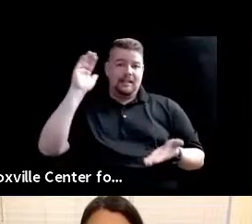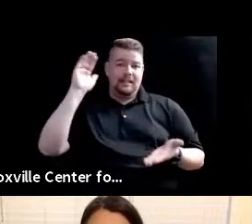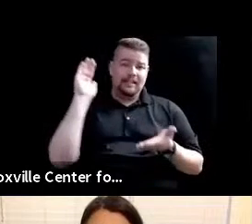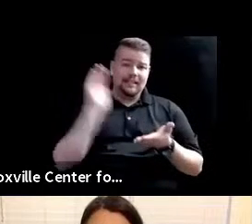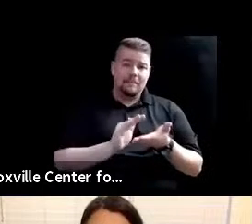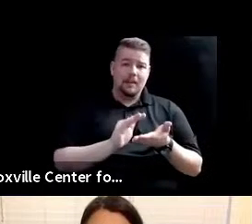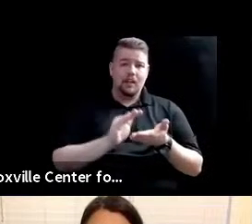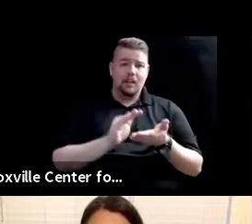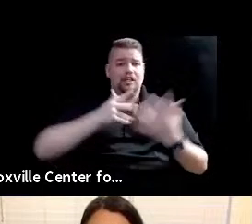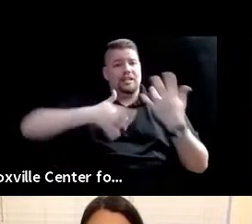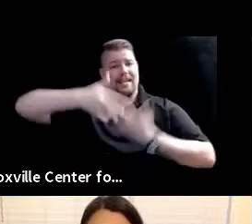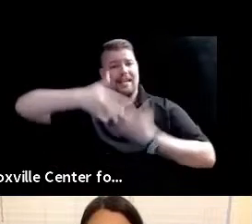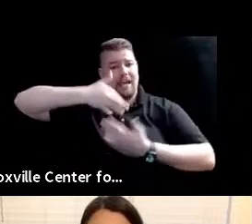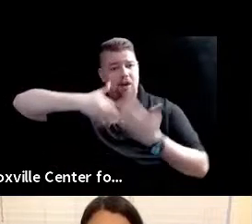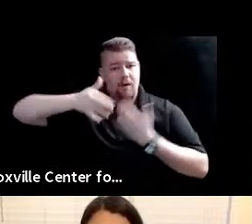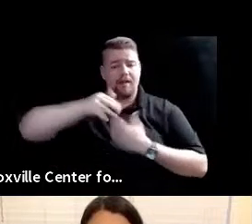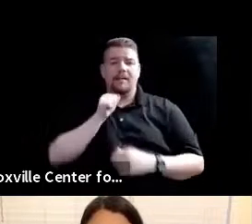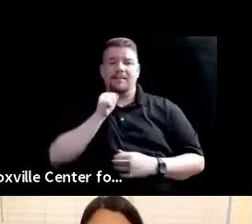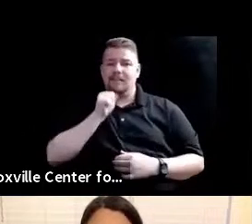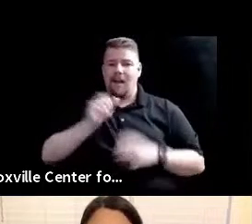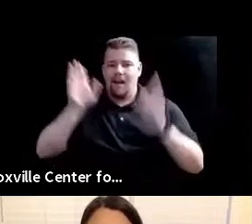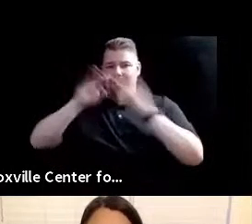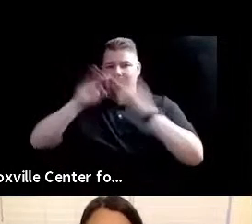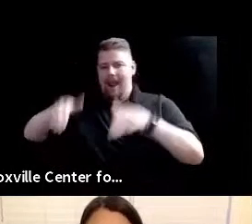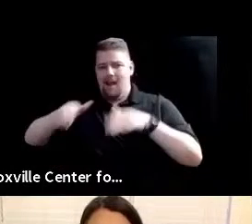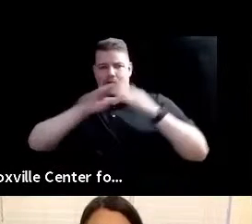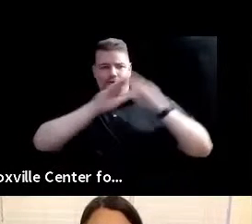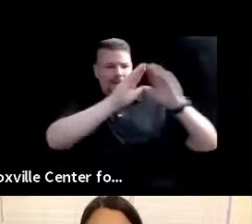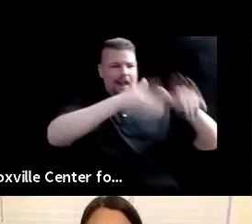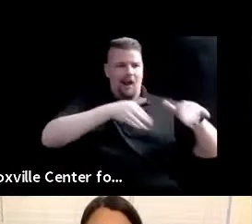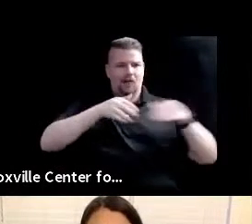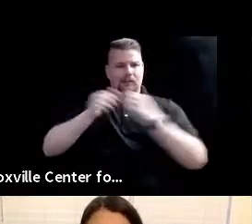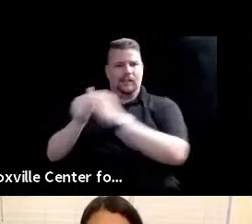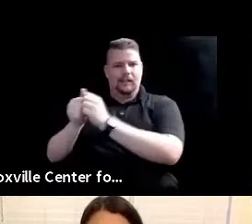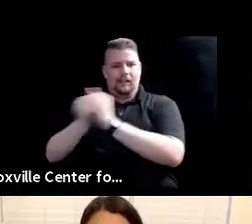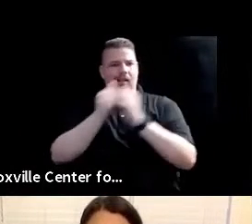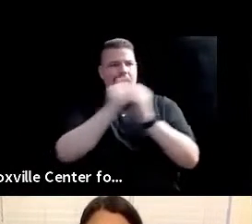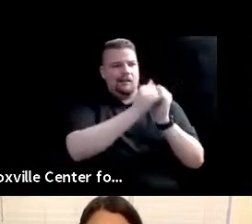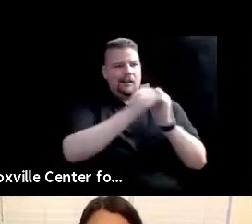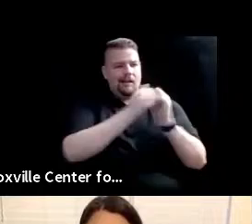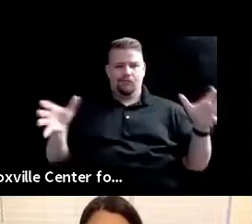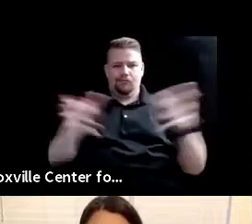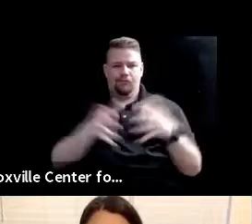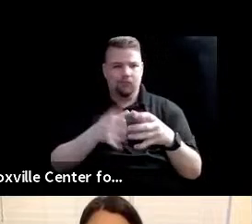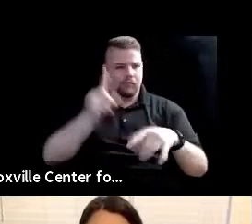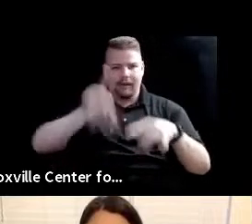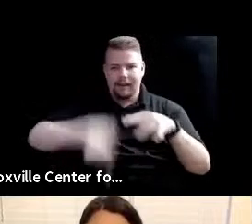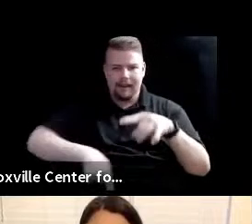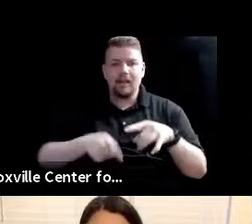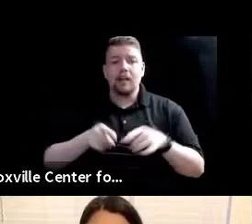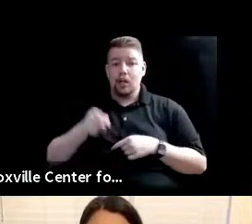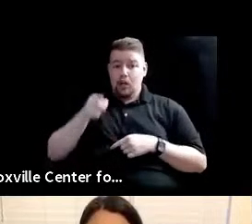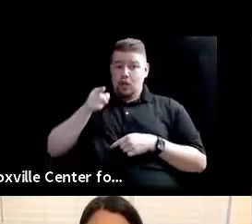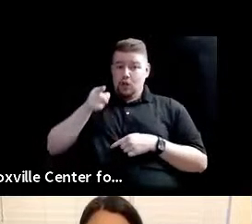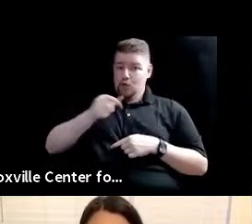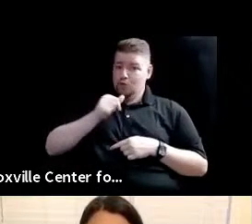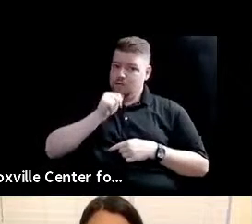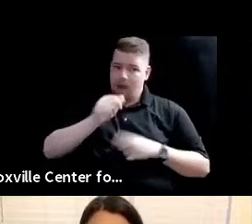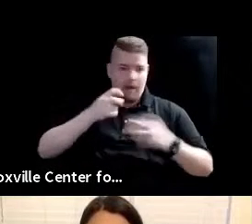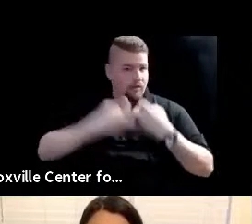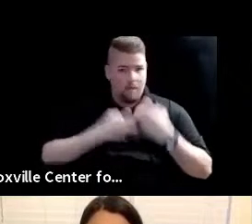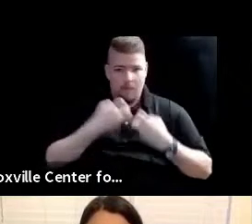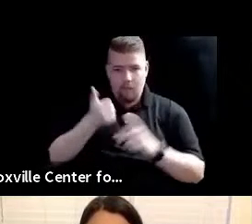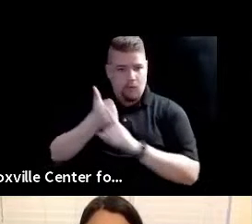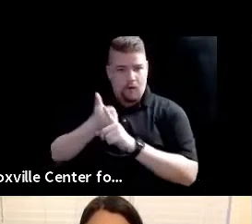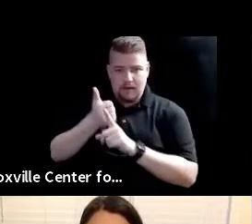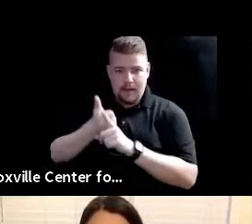the interaction between non-households at restaurants. You are not the problem. You are just the meeting place